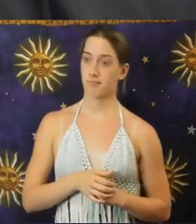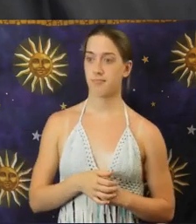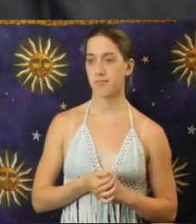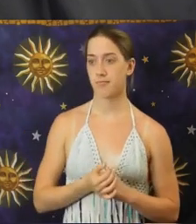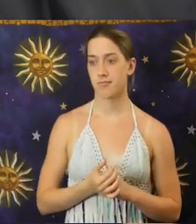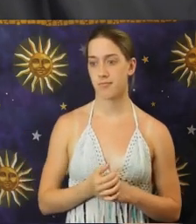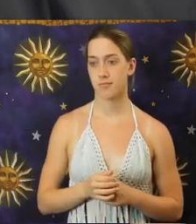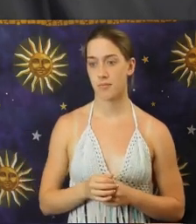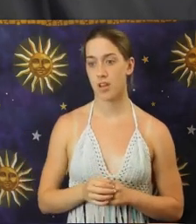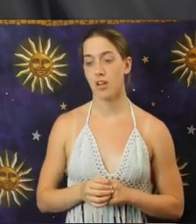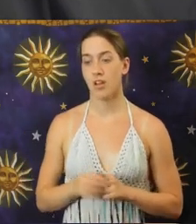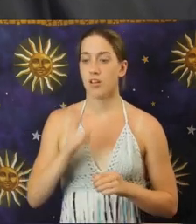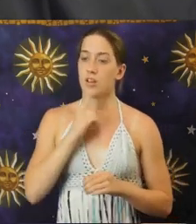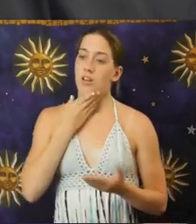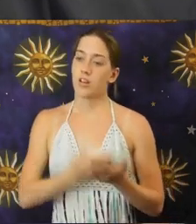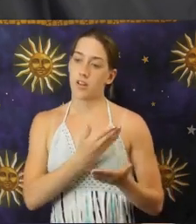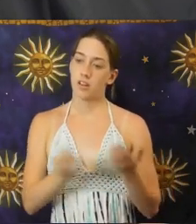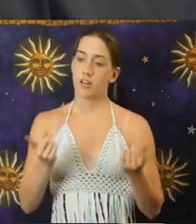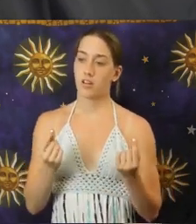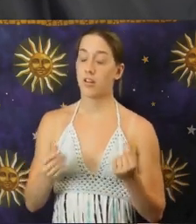Hello, Carl.